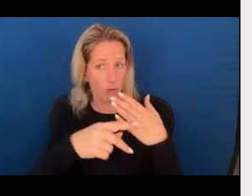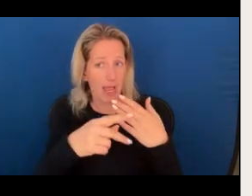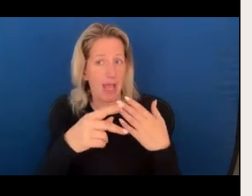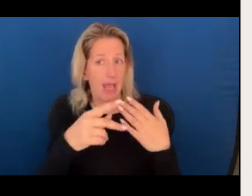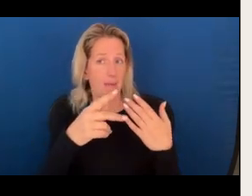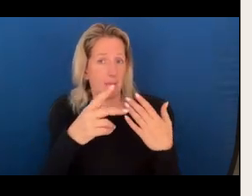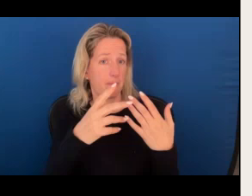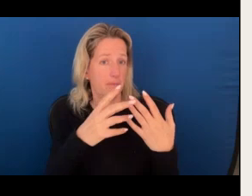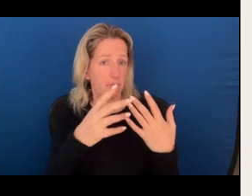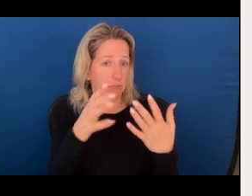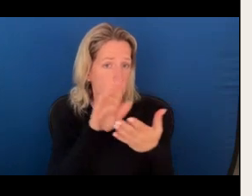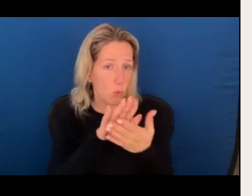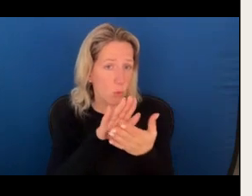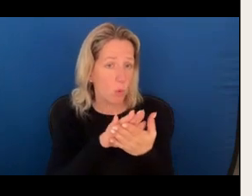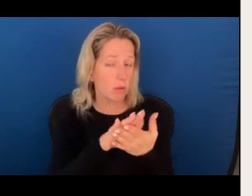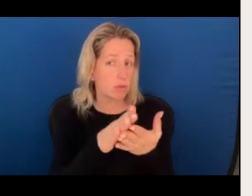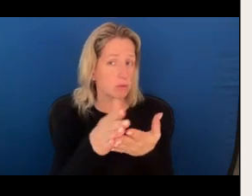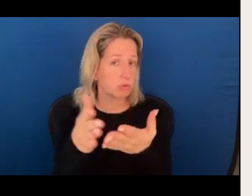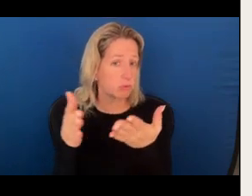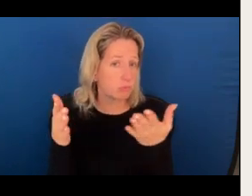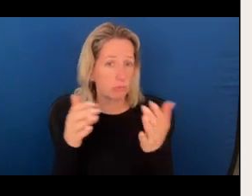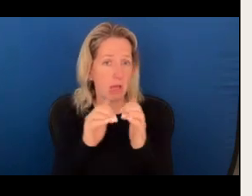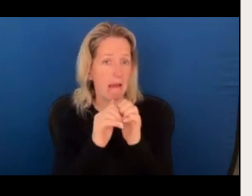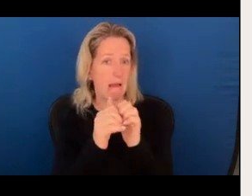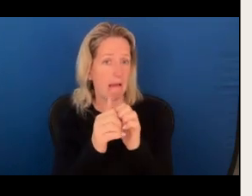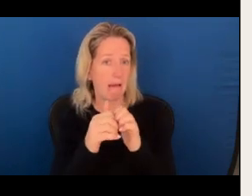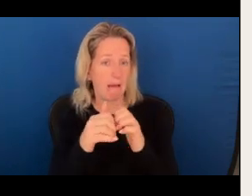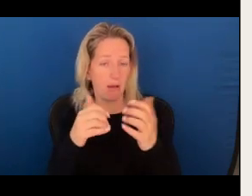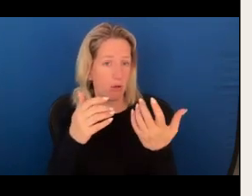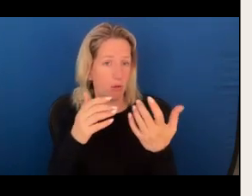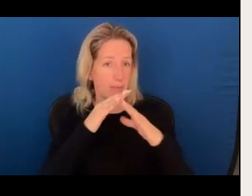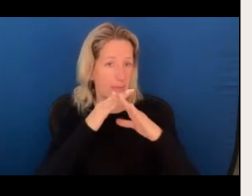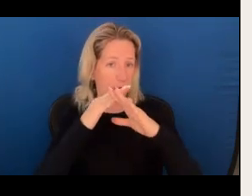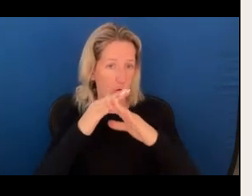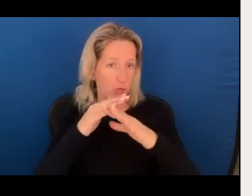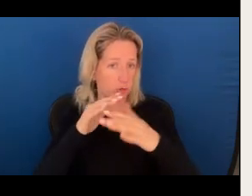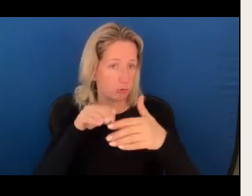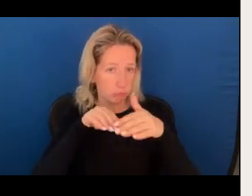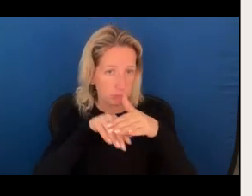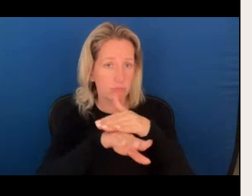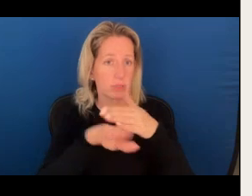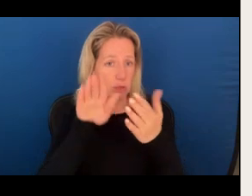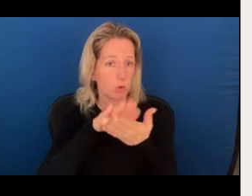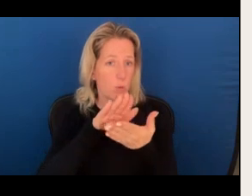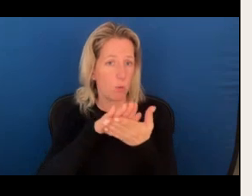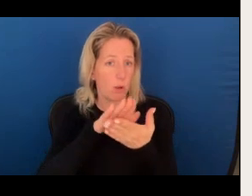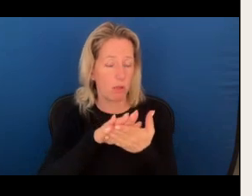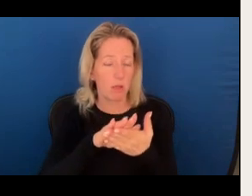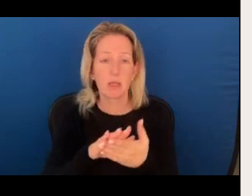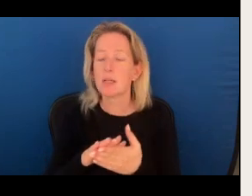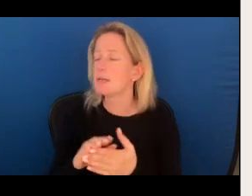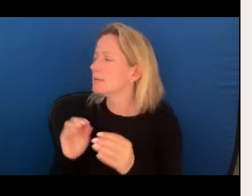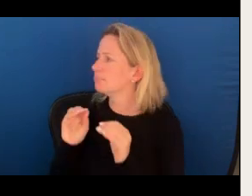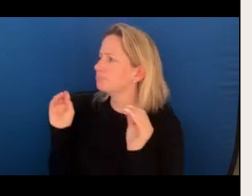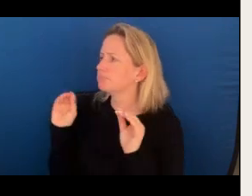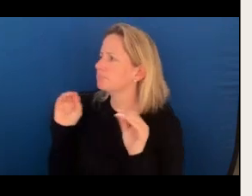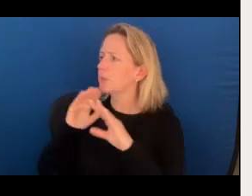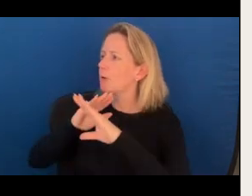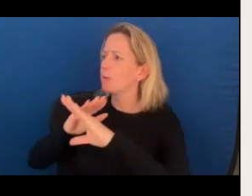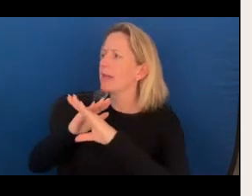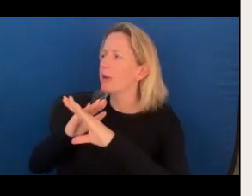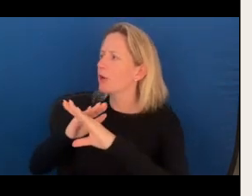so, how have you been able to overcome them if you've had any barriers? None that I know of, and that goes back to the relationships that we've had with